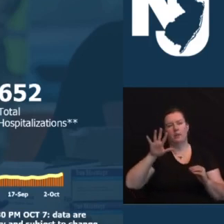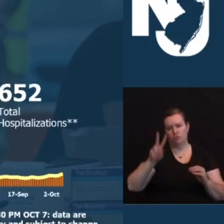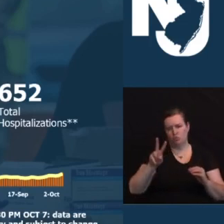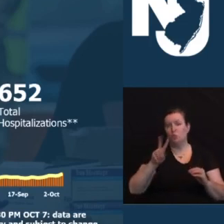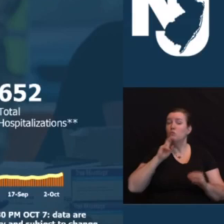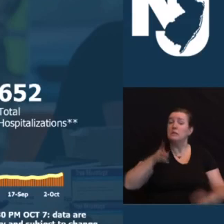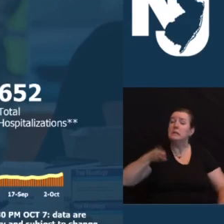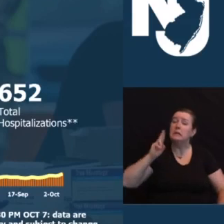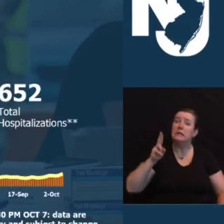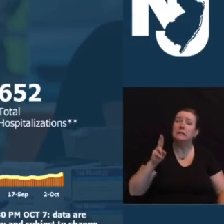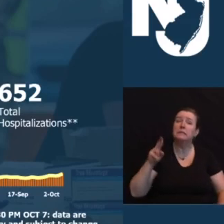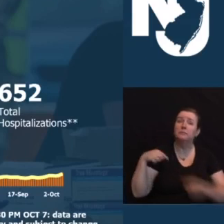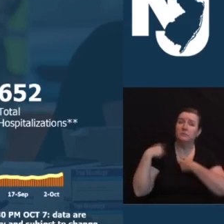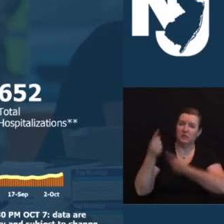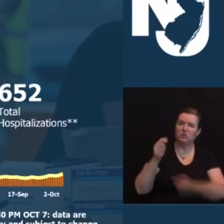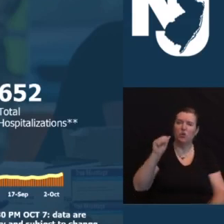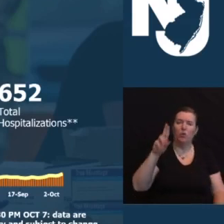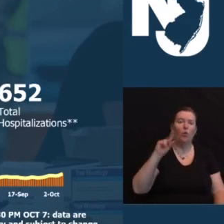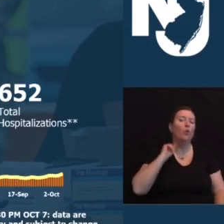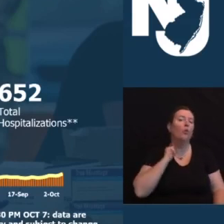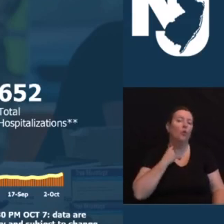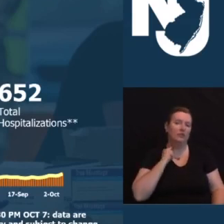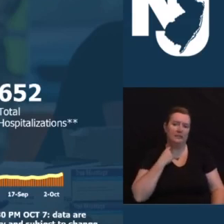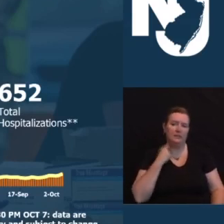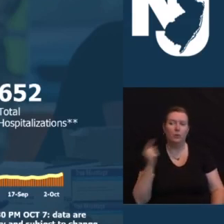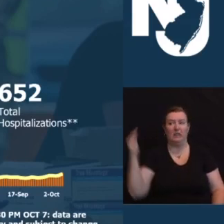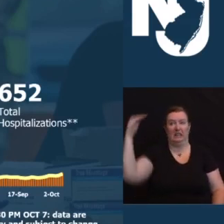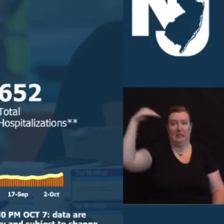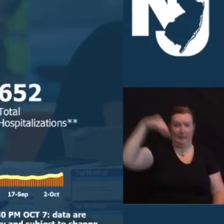August 6th. So that's a couple of months.